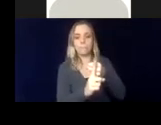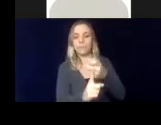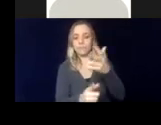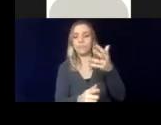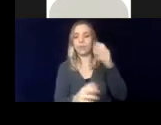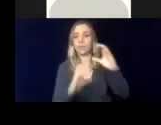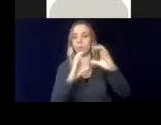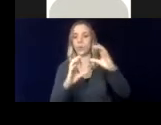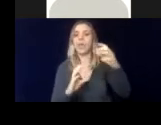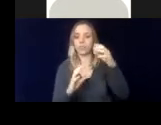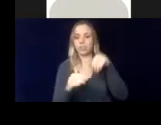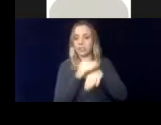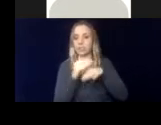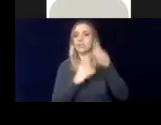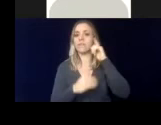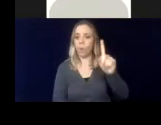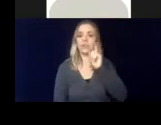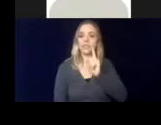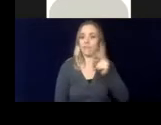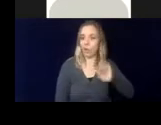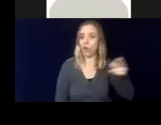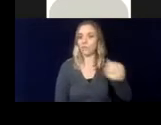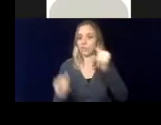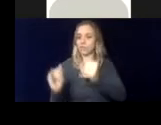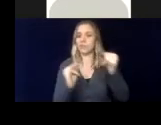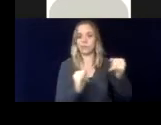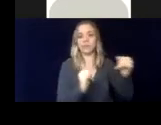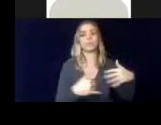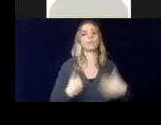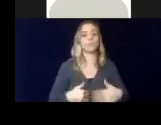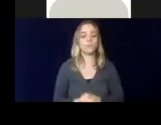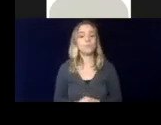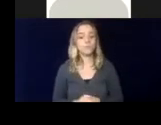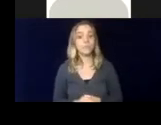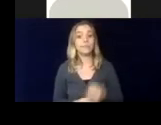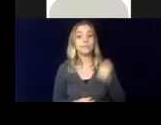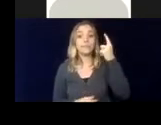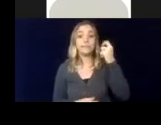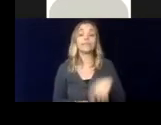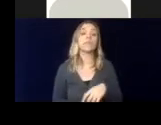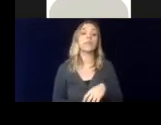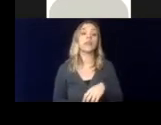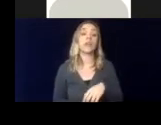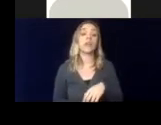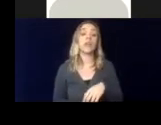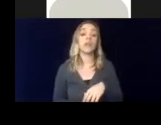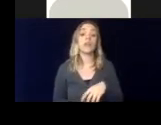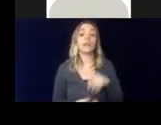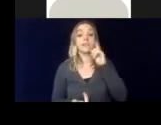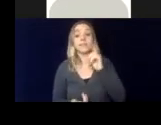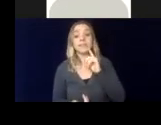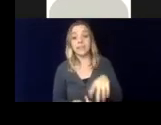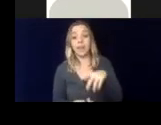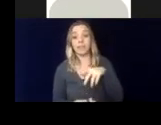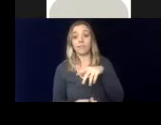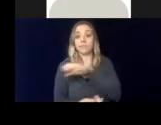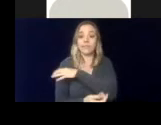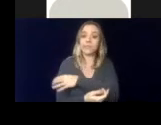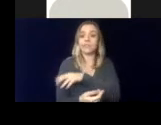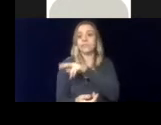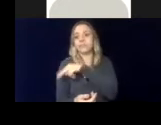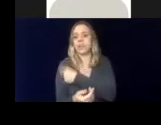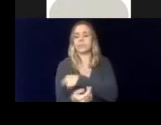communication access for deaf and hard of hearing individuals. Hospitals and designated clinics, we had many of them set up to